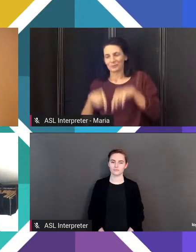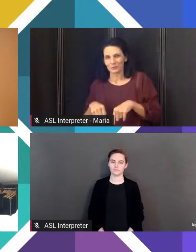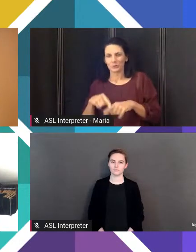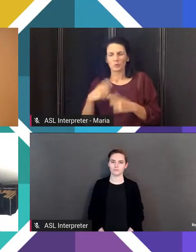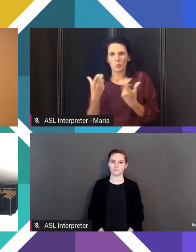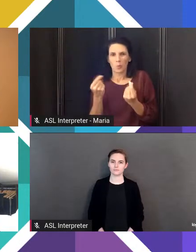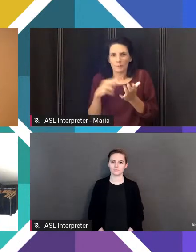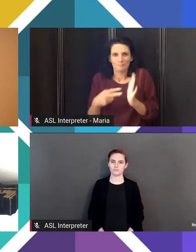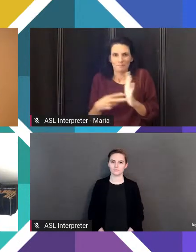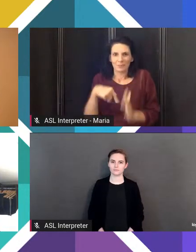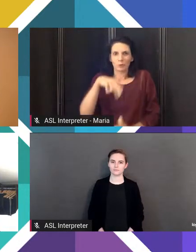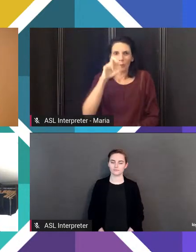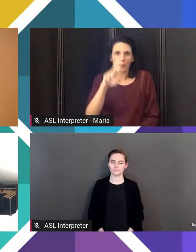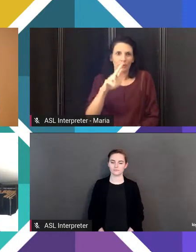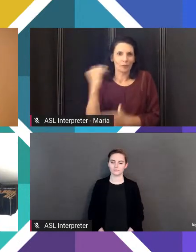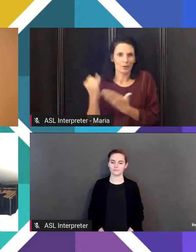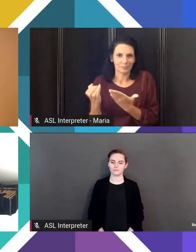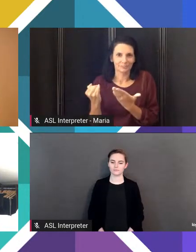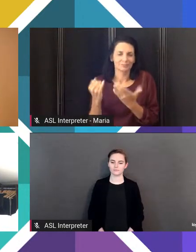time?